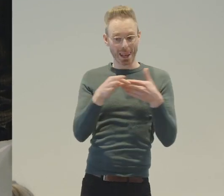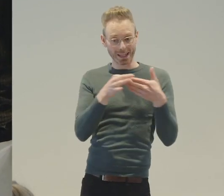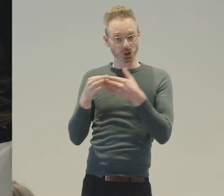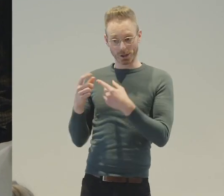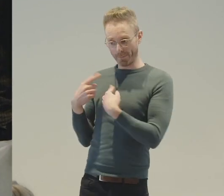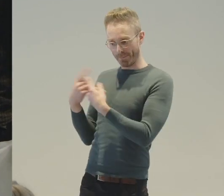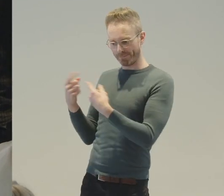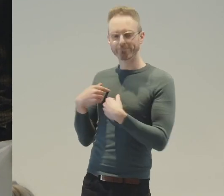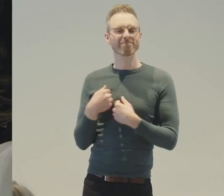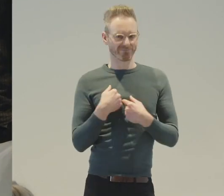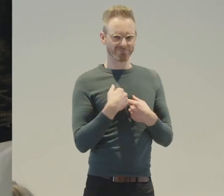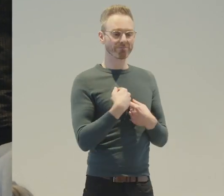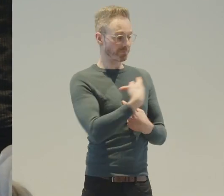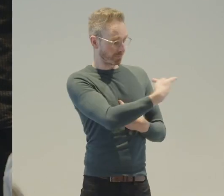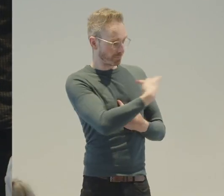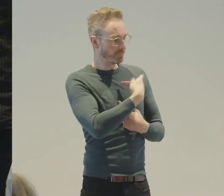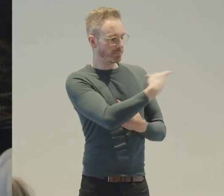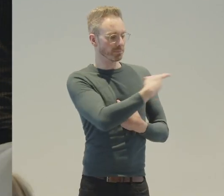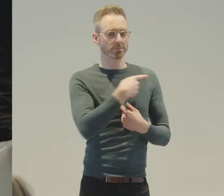workshops to